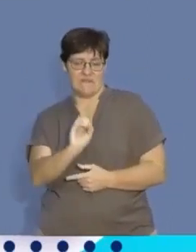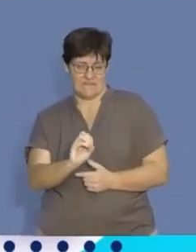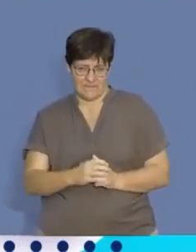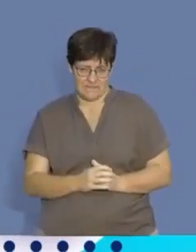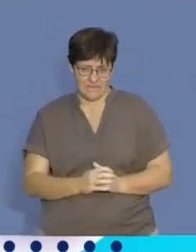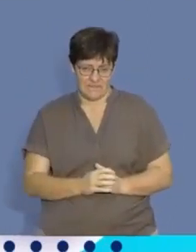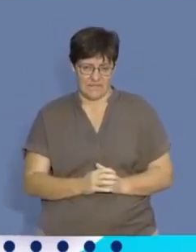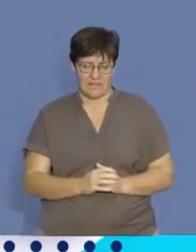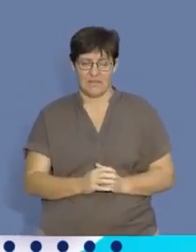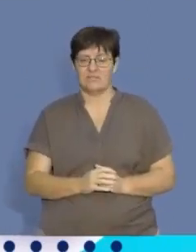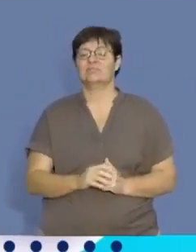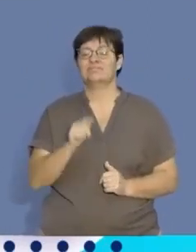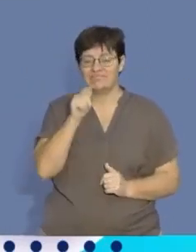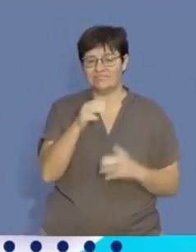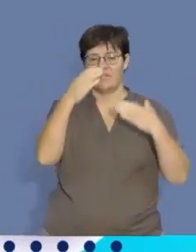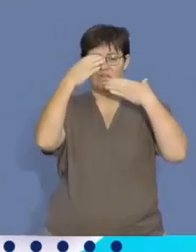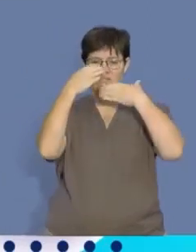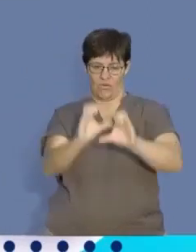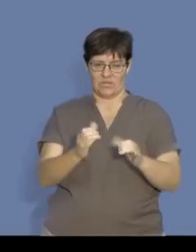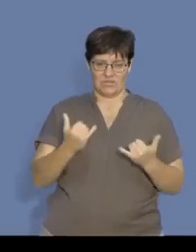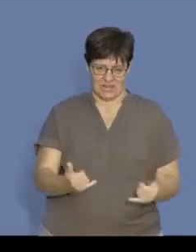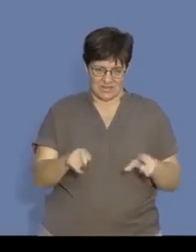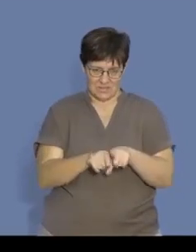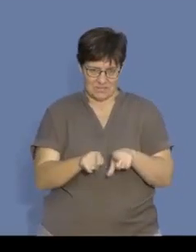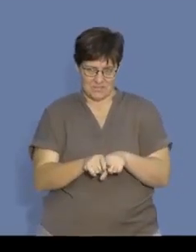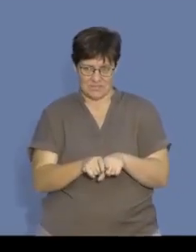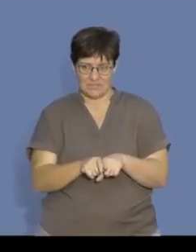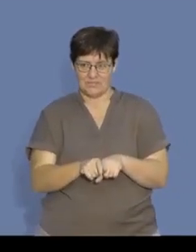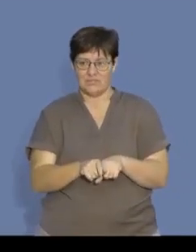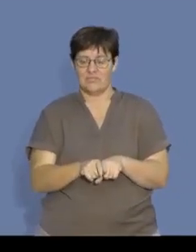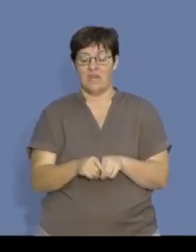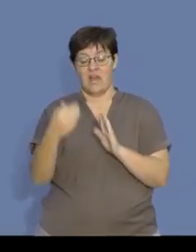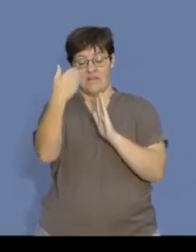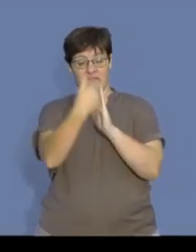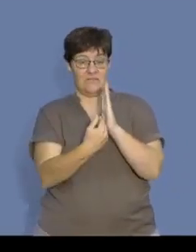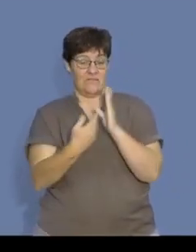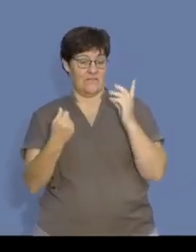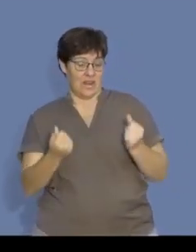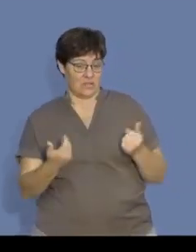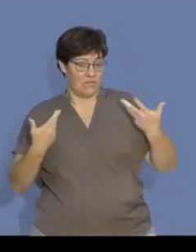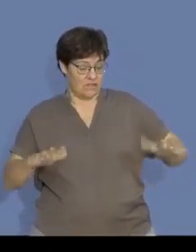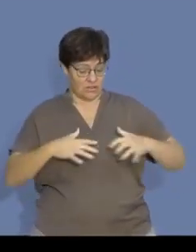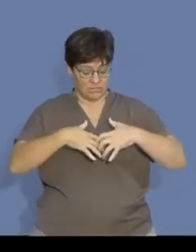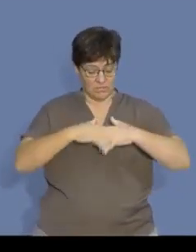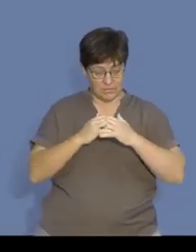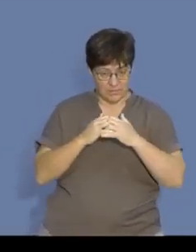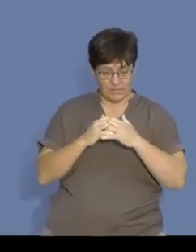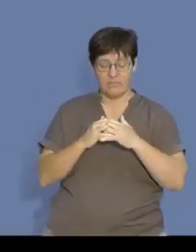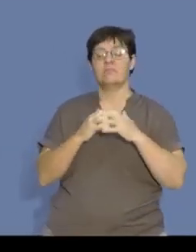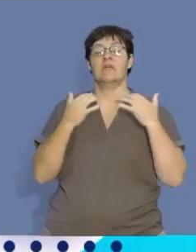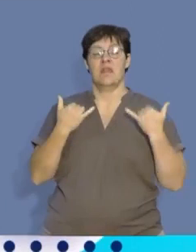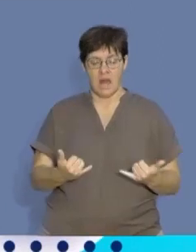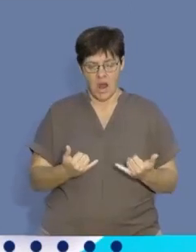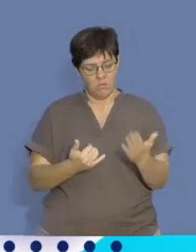So again, that's where our focus is, where we've now prepared our financial statements and we are now ready